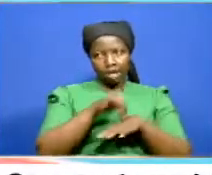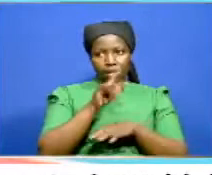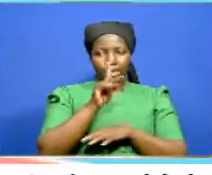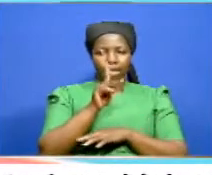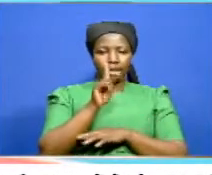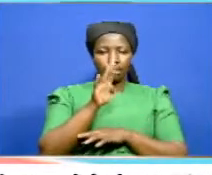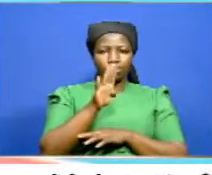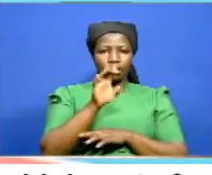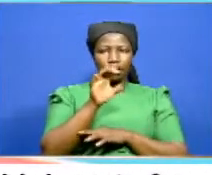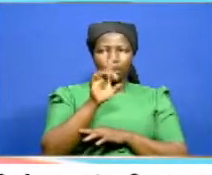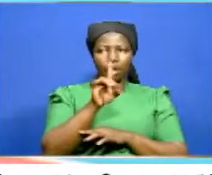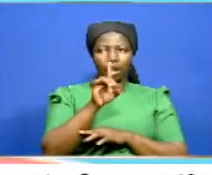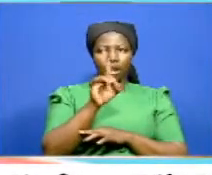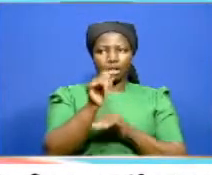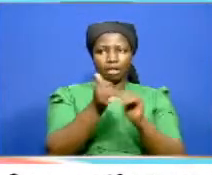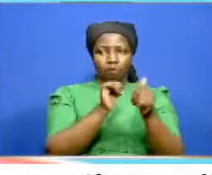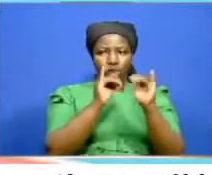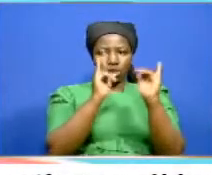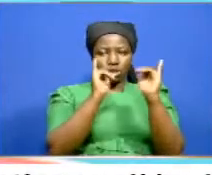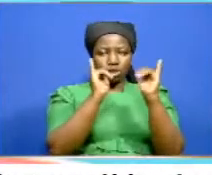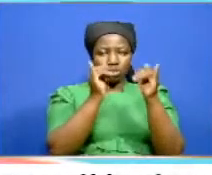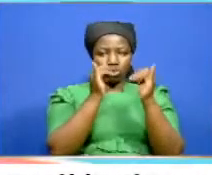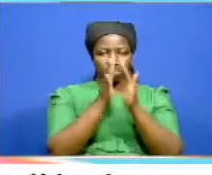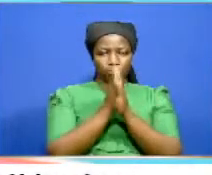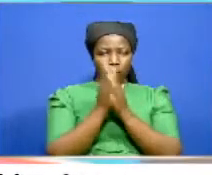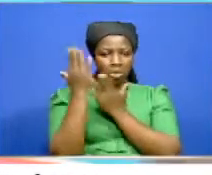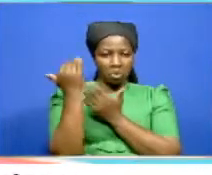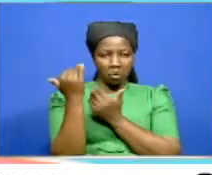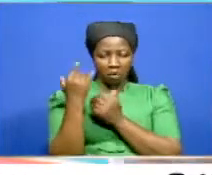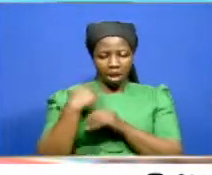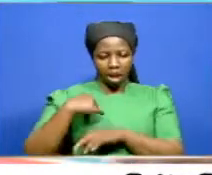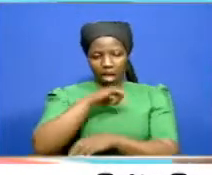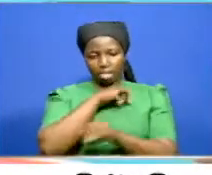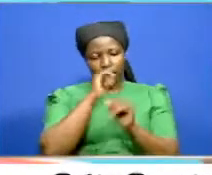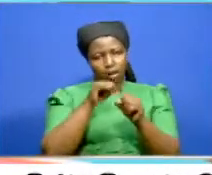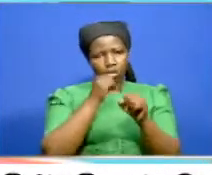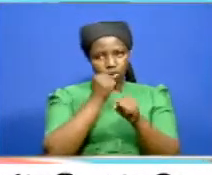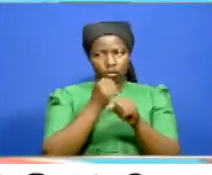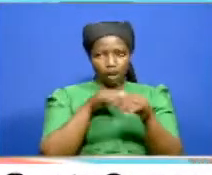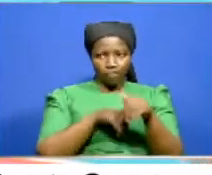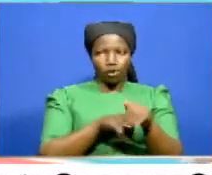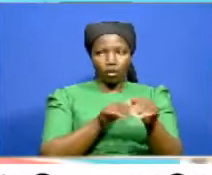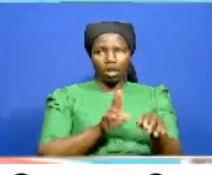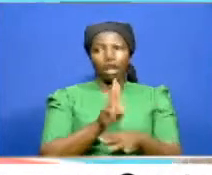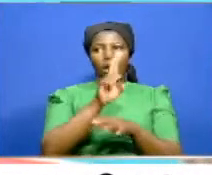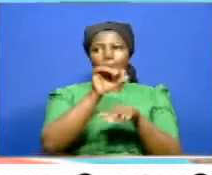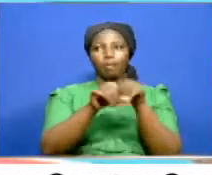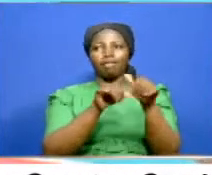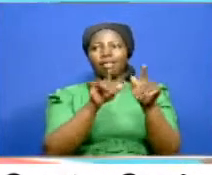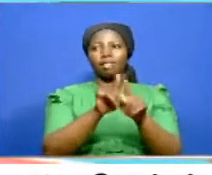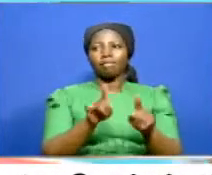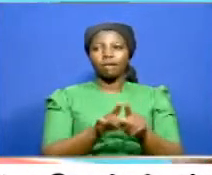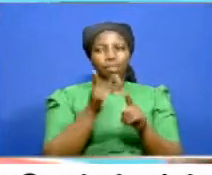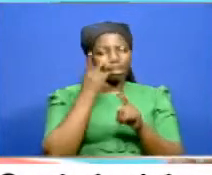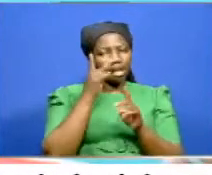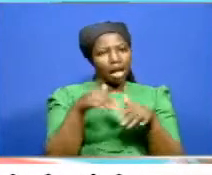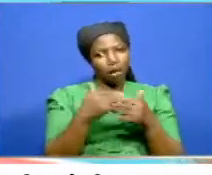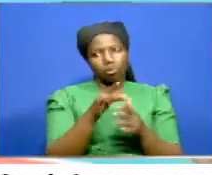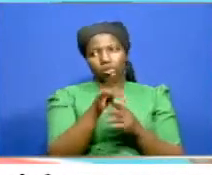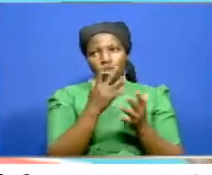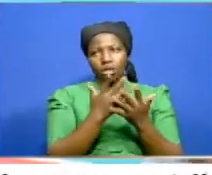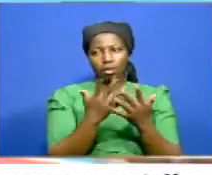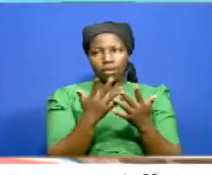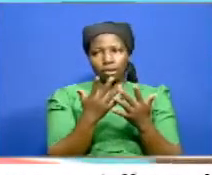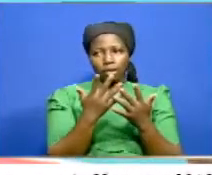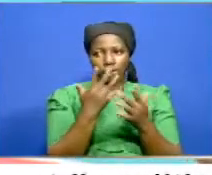1's Sports Check. And we do hope that indeed we can do a follow-up in regards to the same and see how you guys are doing.